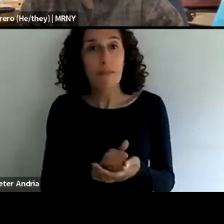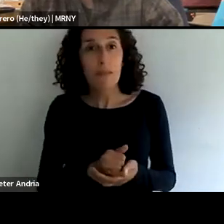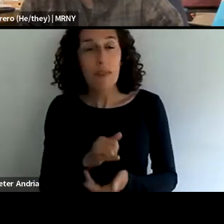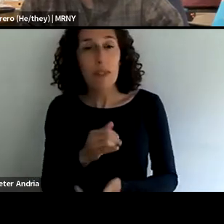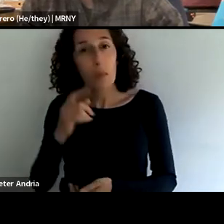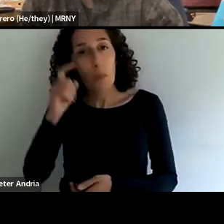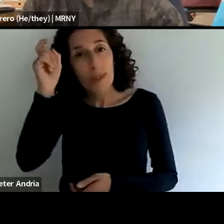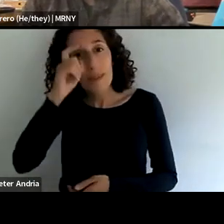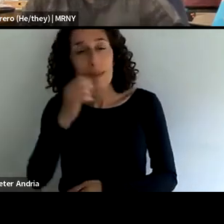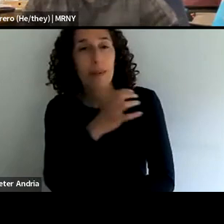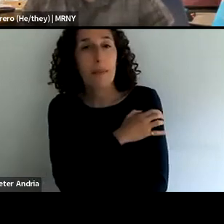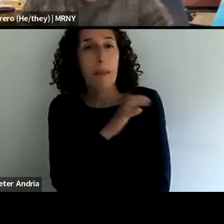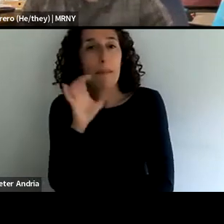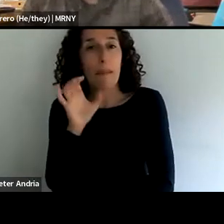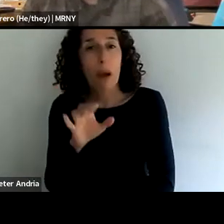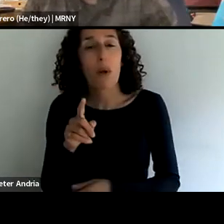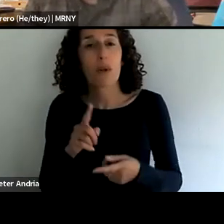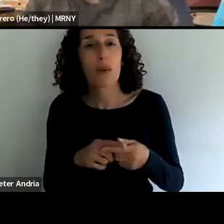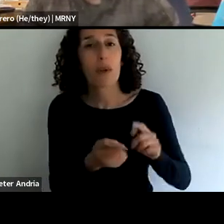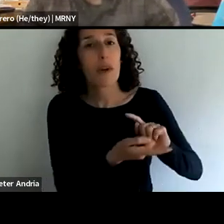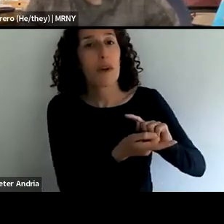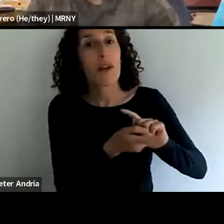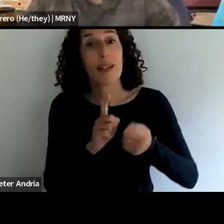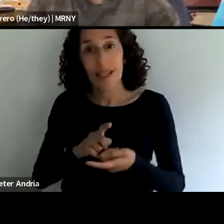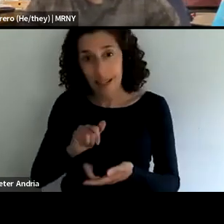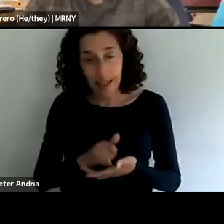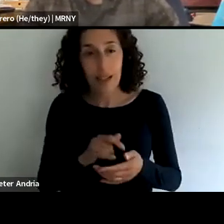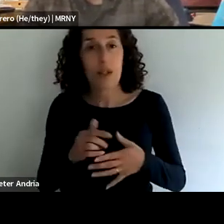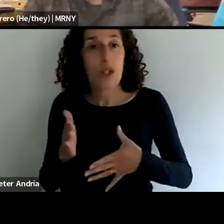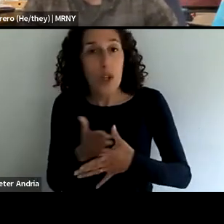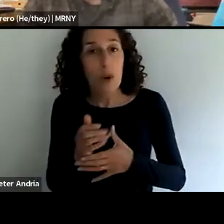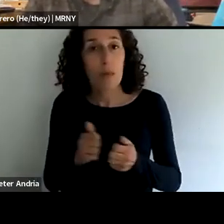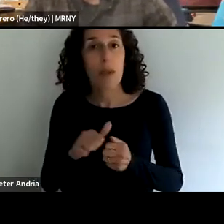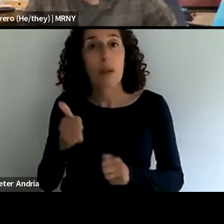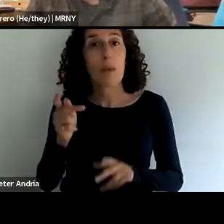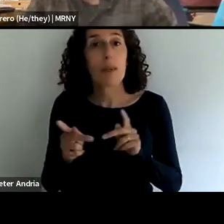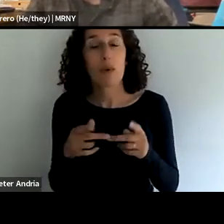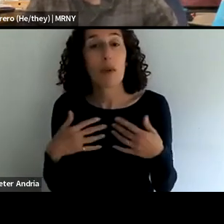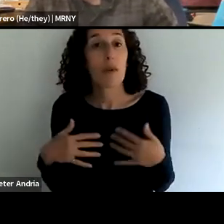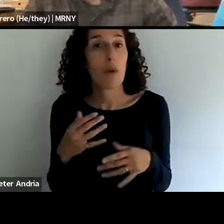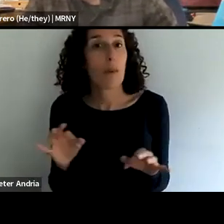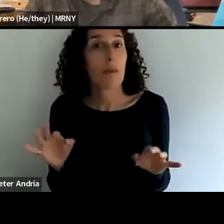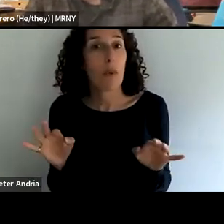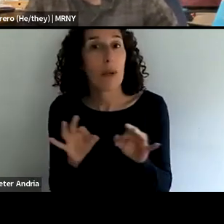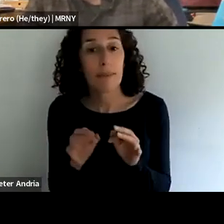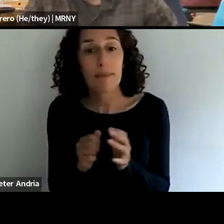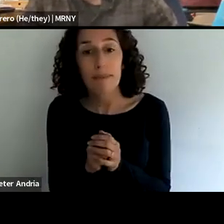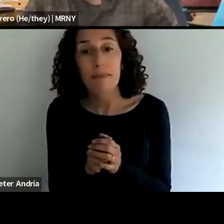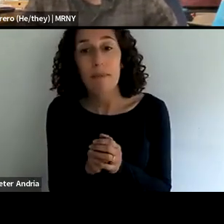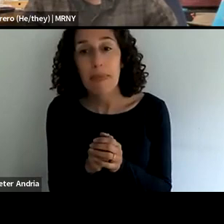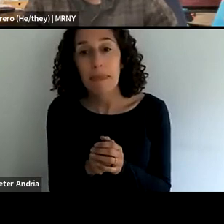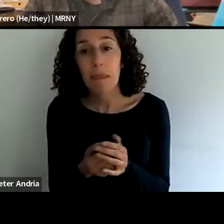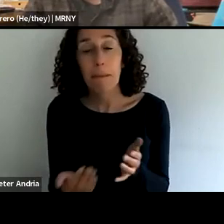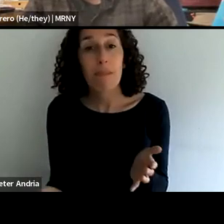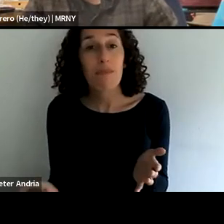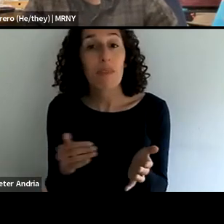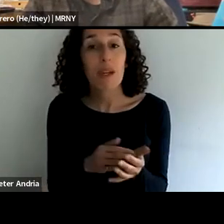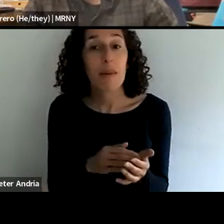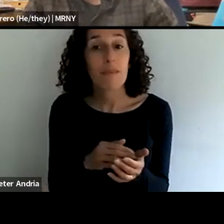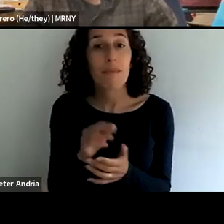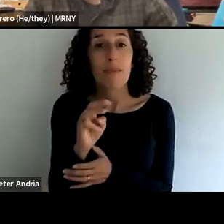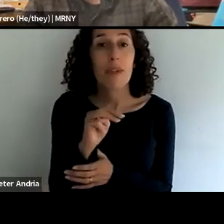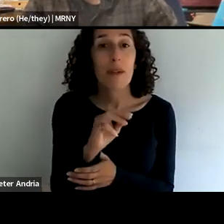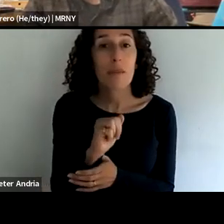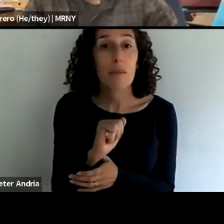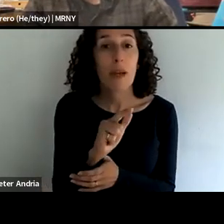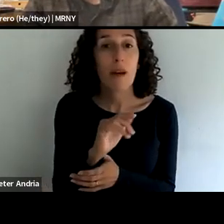power, and to translate that and to share that with other people is so important. And you know, again, Malcolm X was in conversation with Muhammad